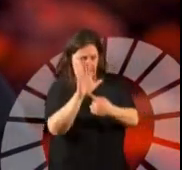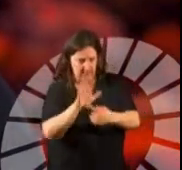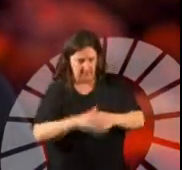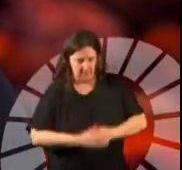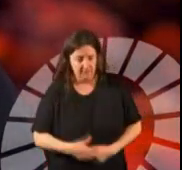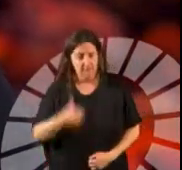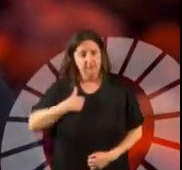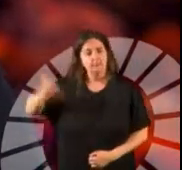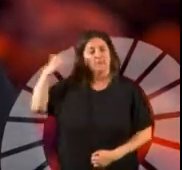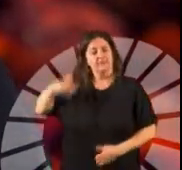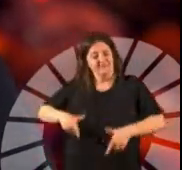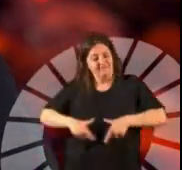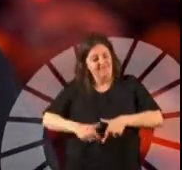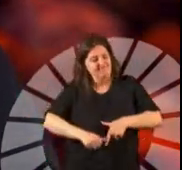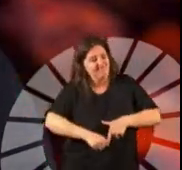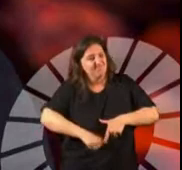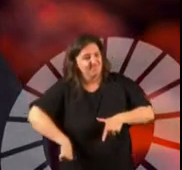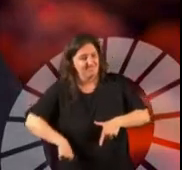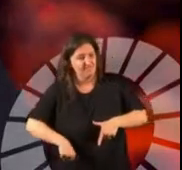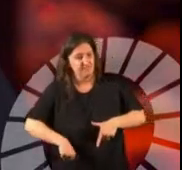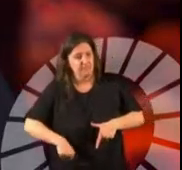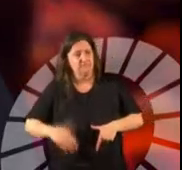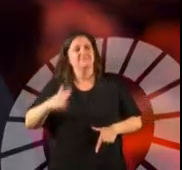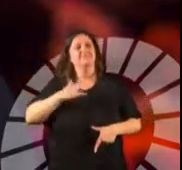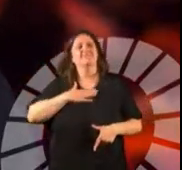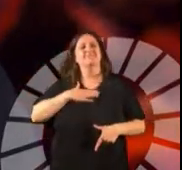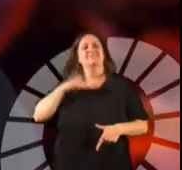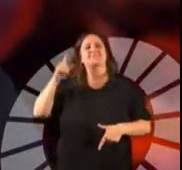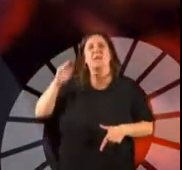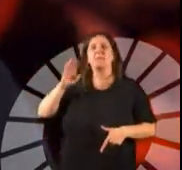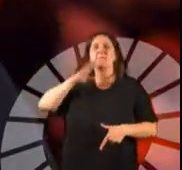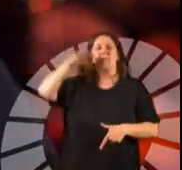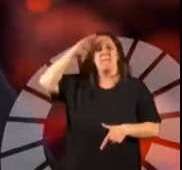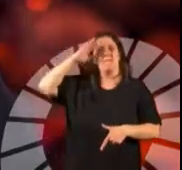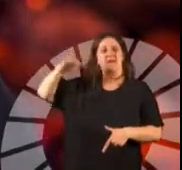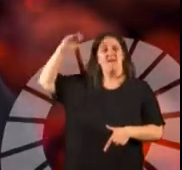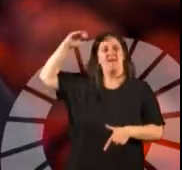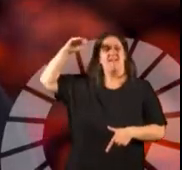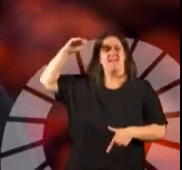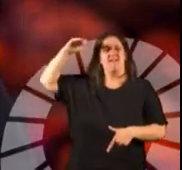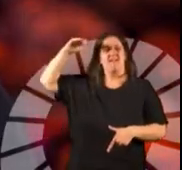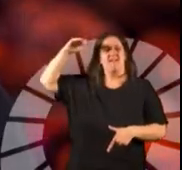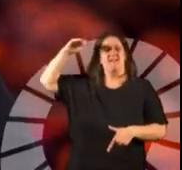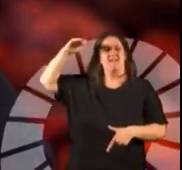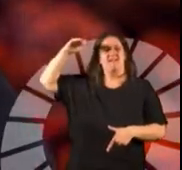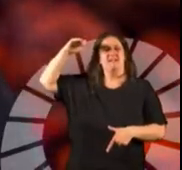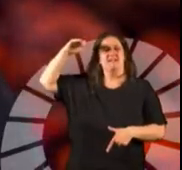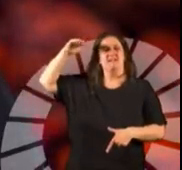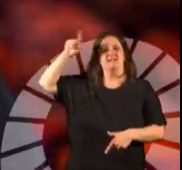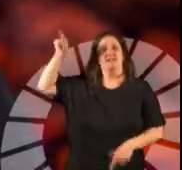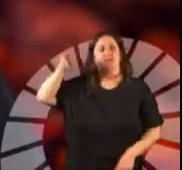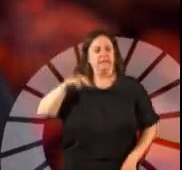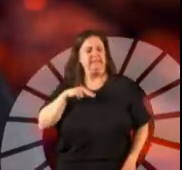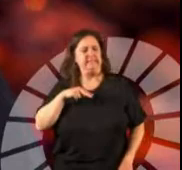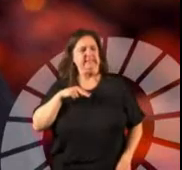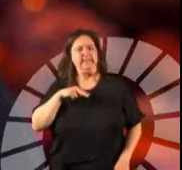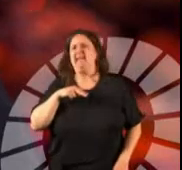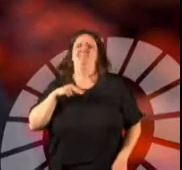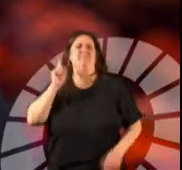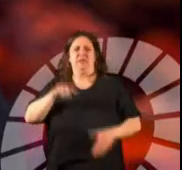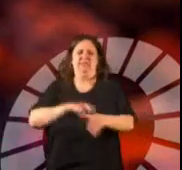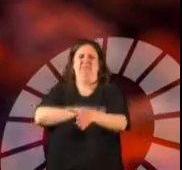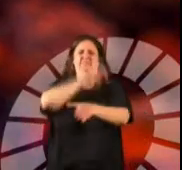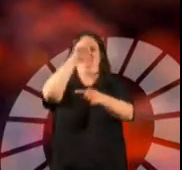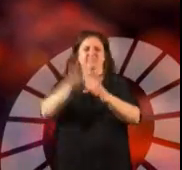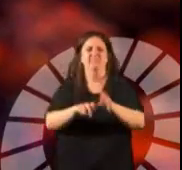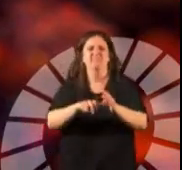mother realized the mistake she'd made, and she then was educated and cultured, and then